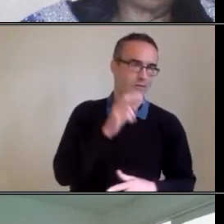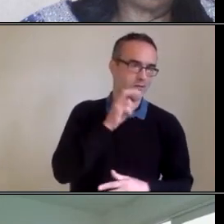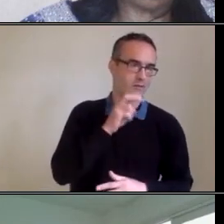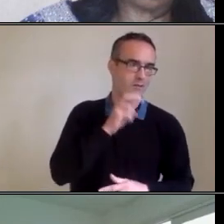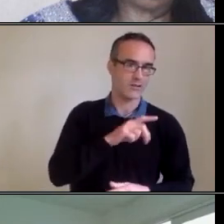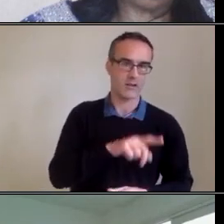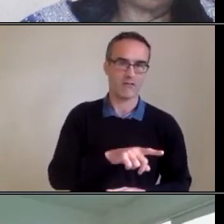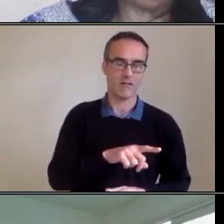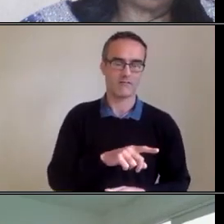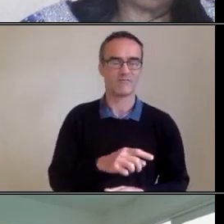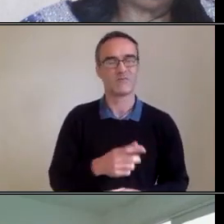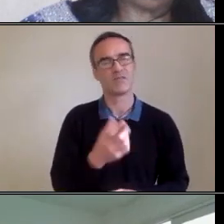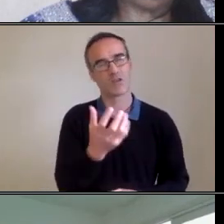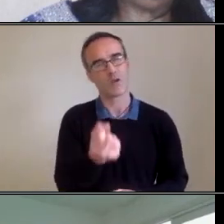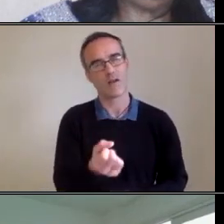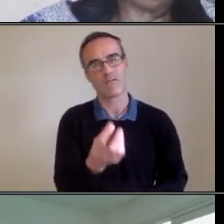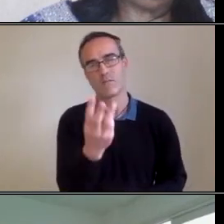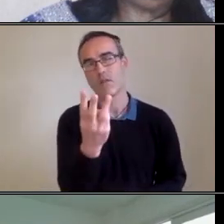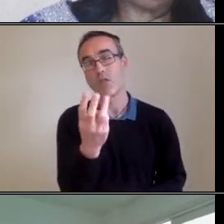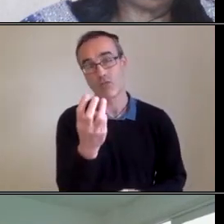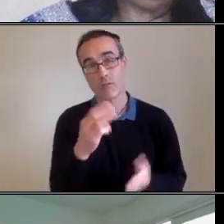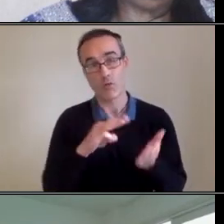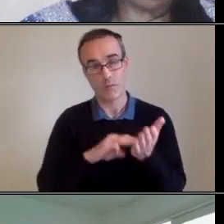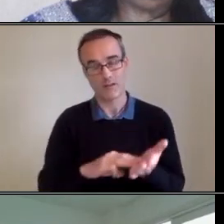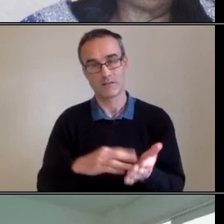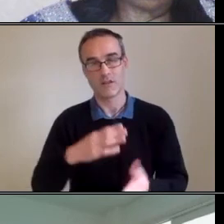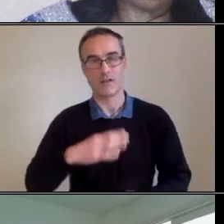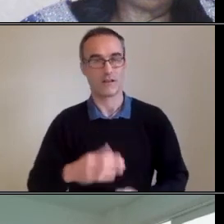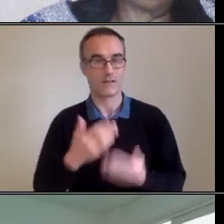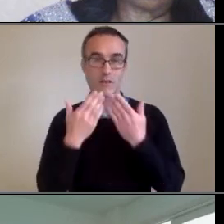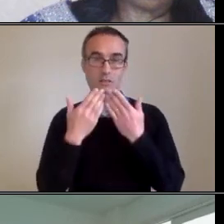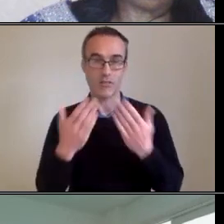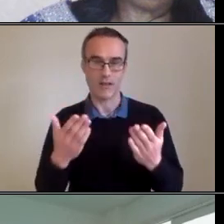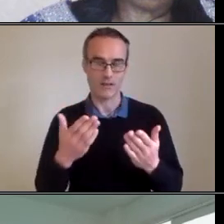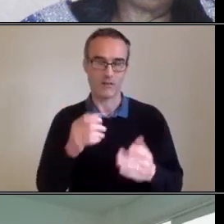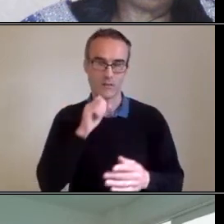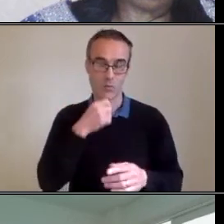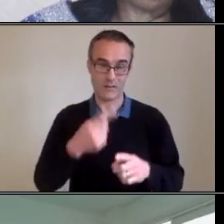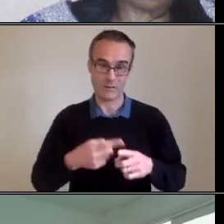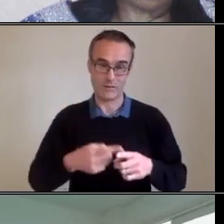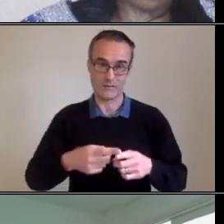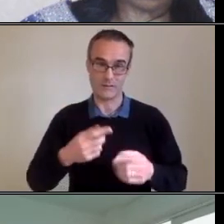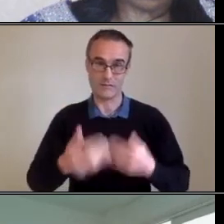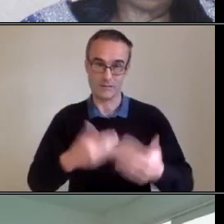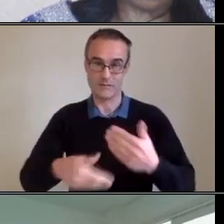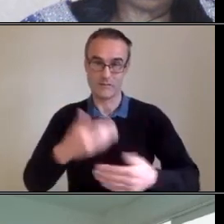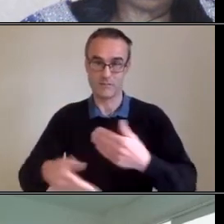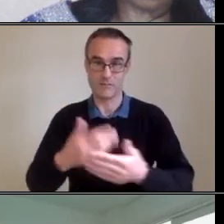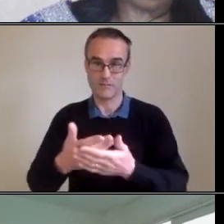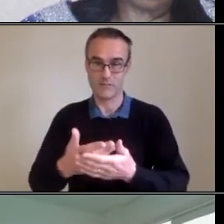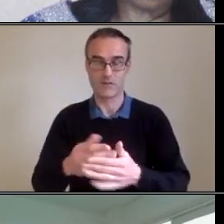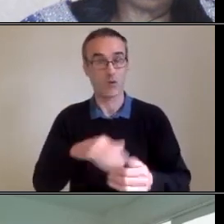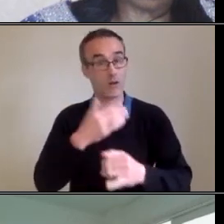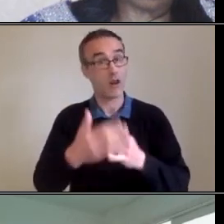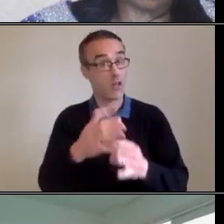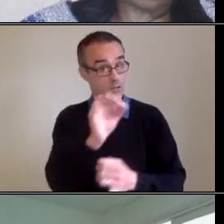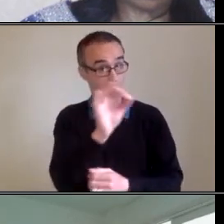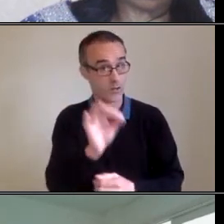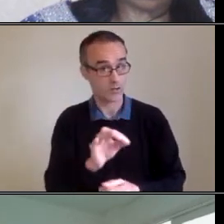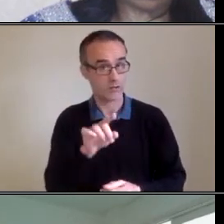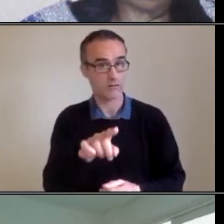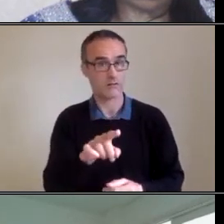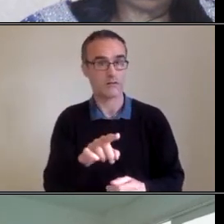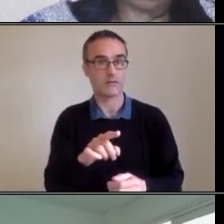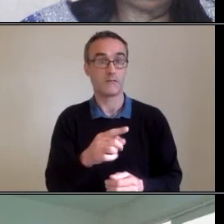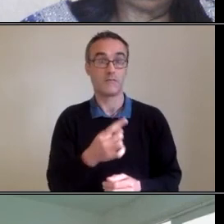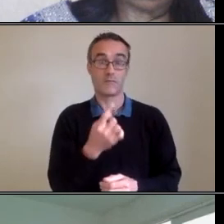minutes left, and I do need to do some thanks. Let's see if we can get through this quite quickly. What is the one action that you think each of